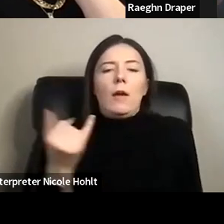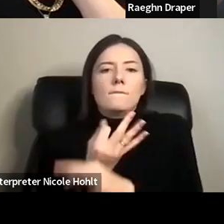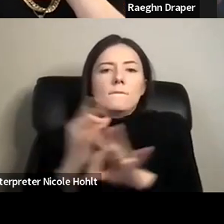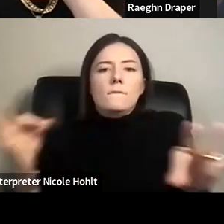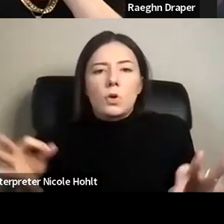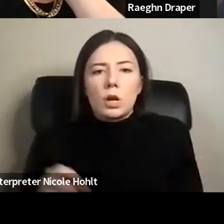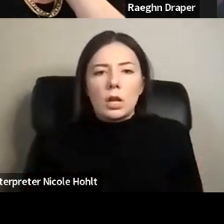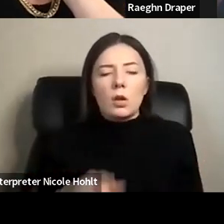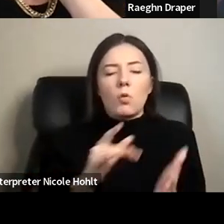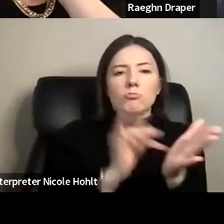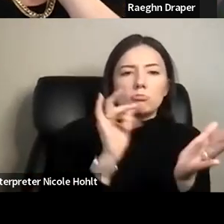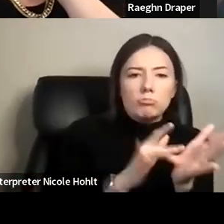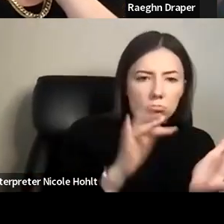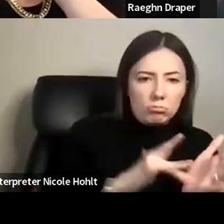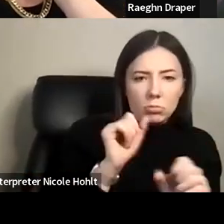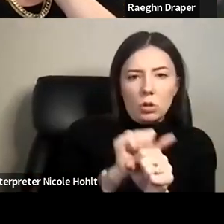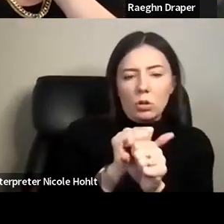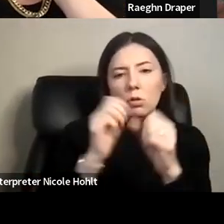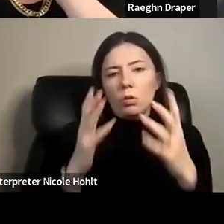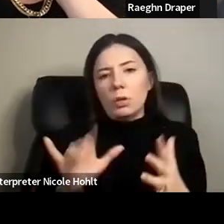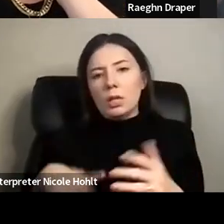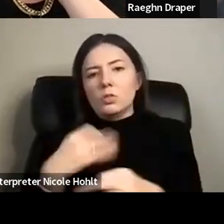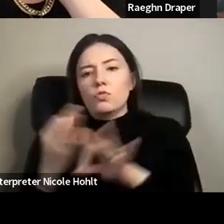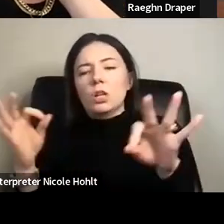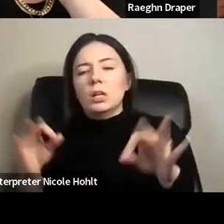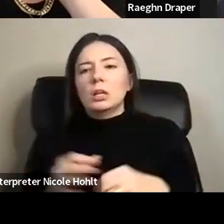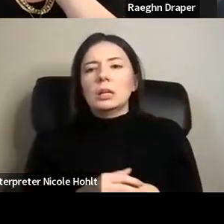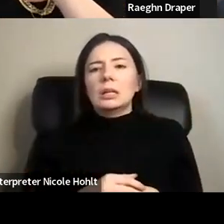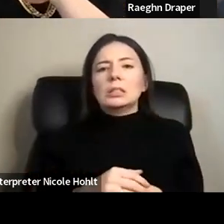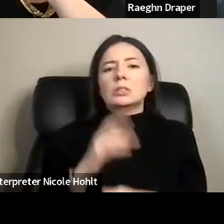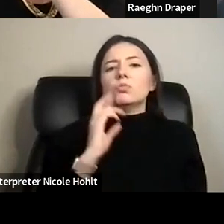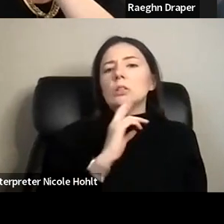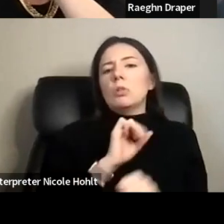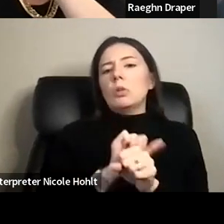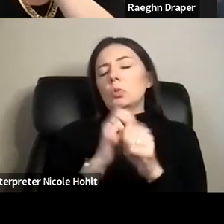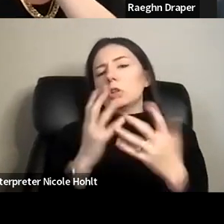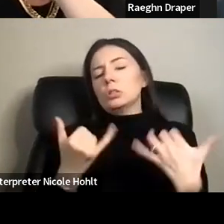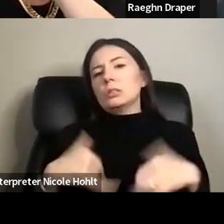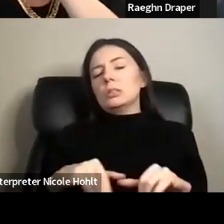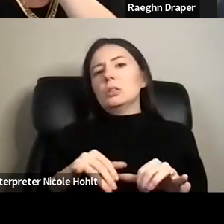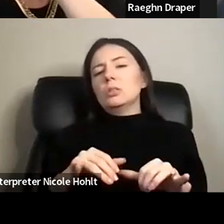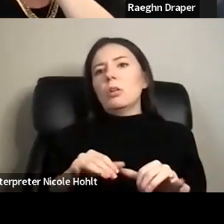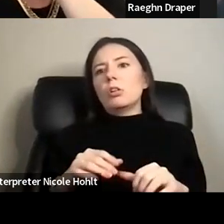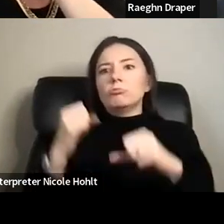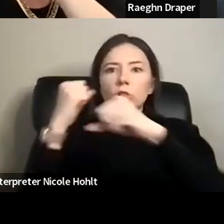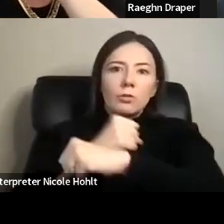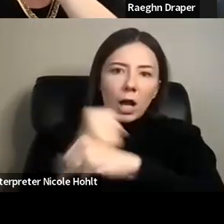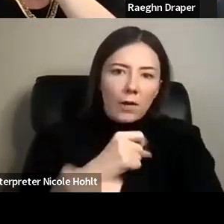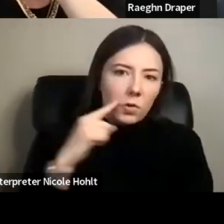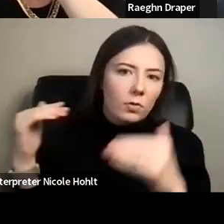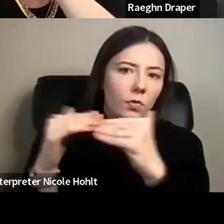or exploited labor. Restaurant workers still combat that. I think another legacy from slavery and